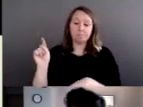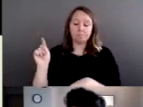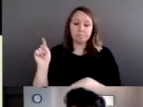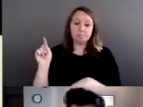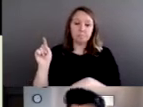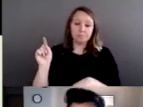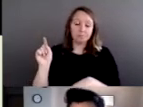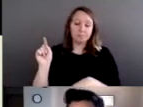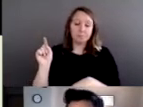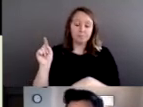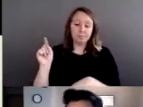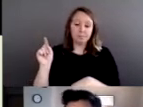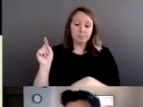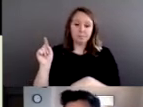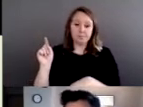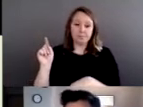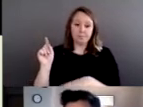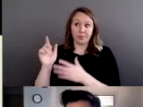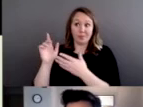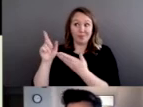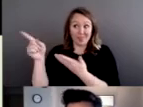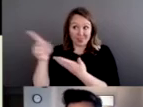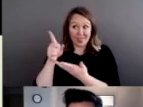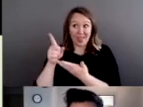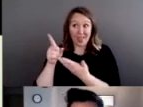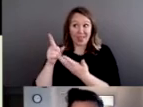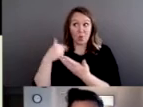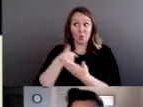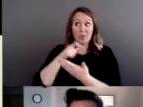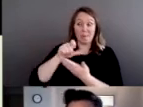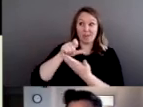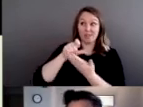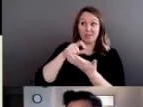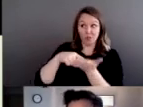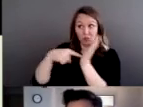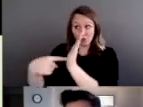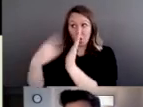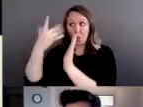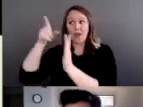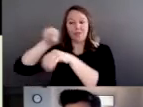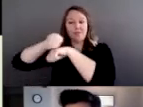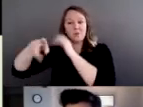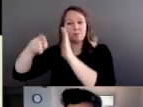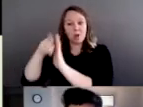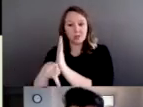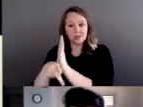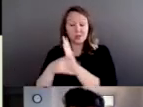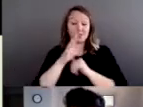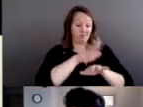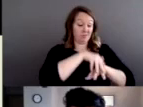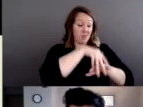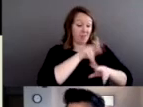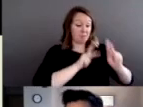they're what influences policies. And traditionally, Native people, we've been forgotten in